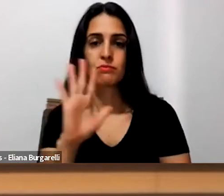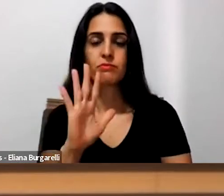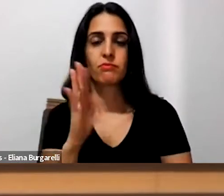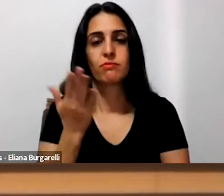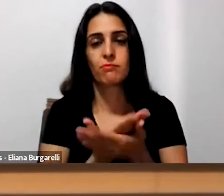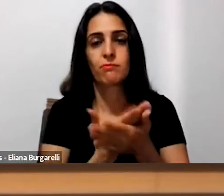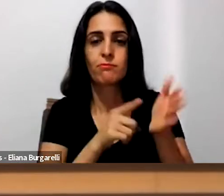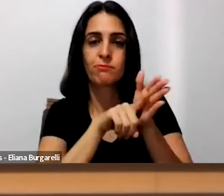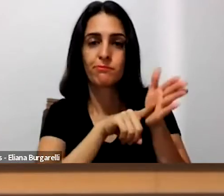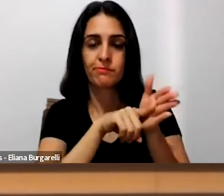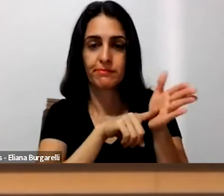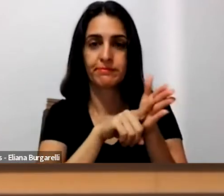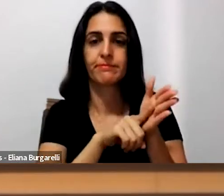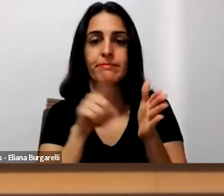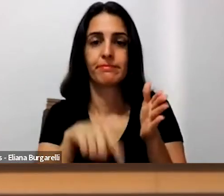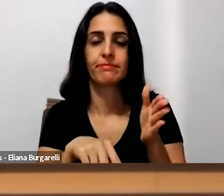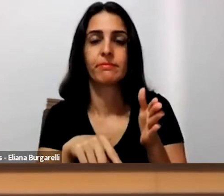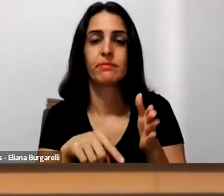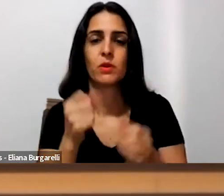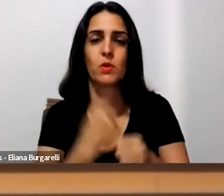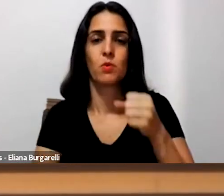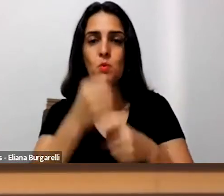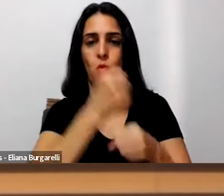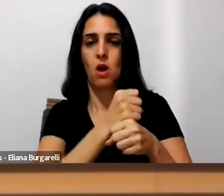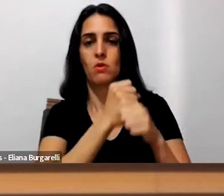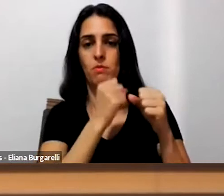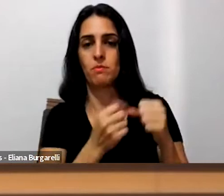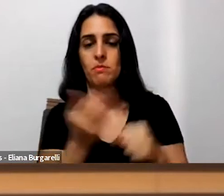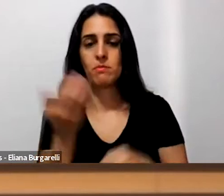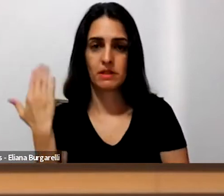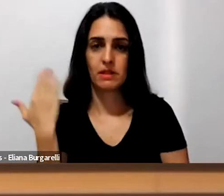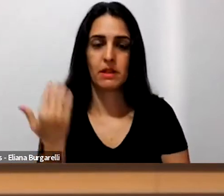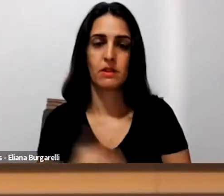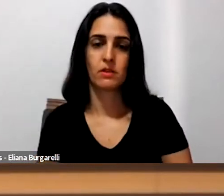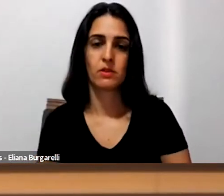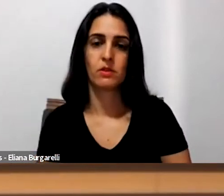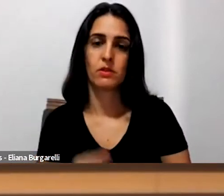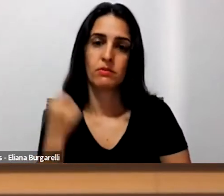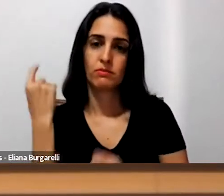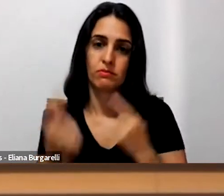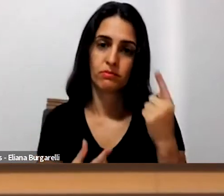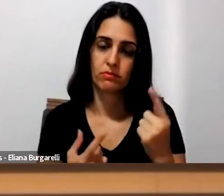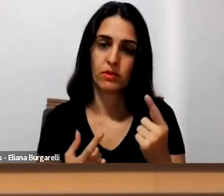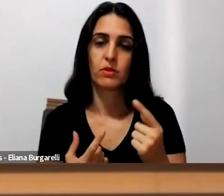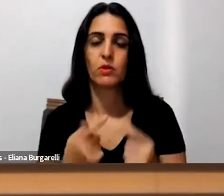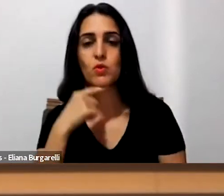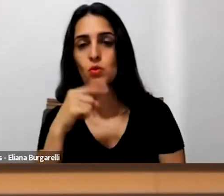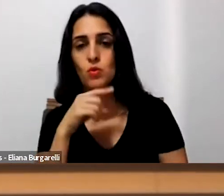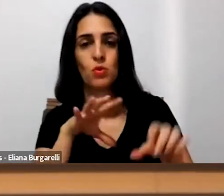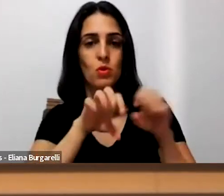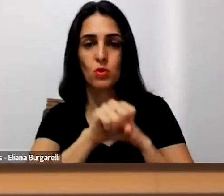year, 121 of whom in a degree program, 37 in a